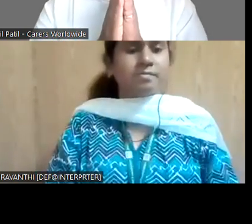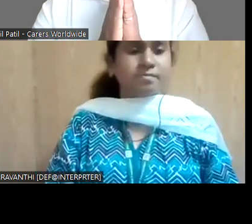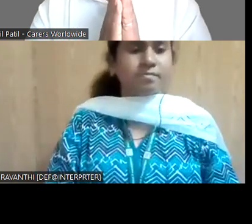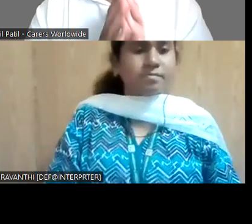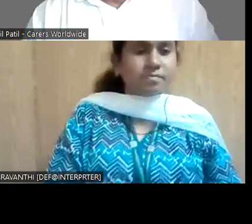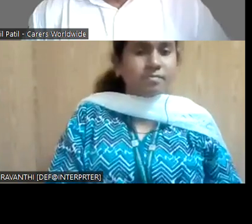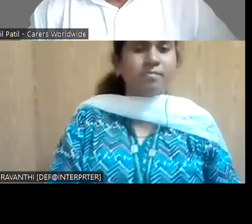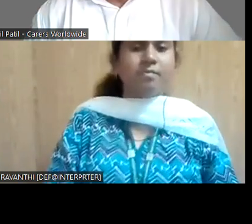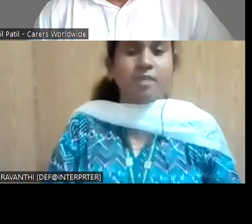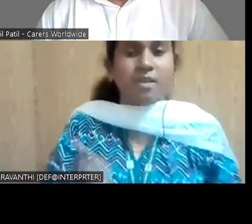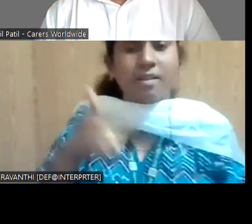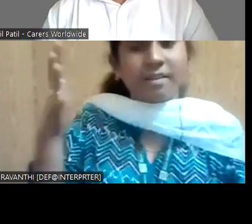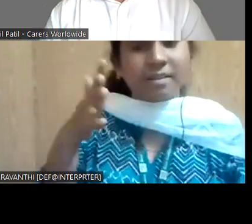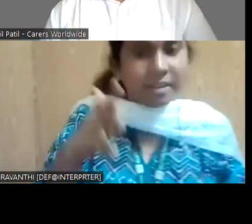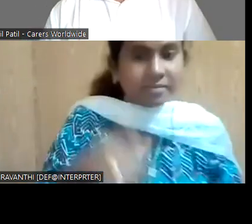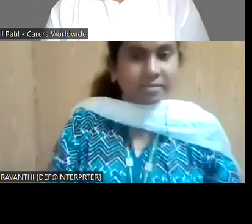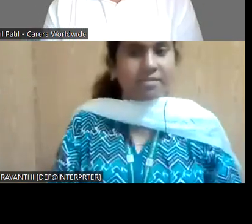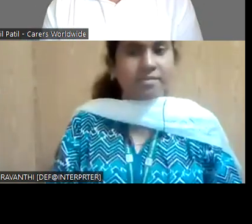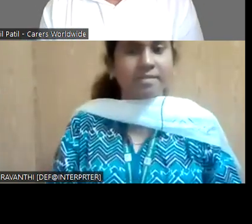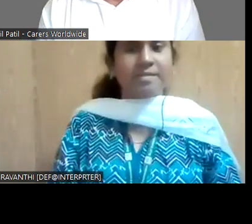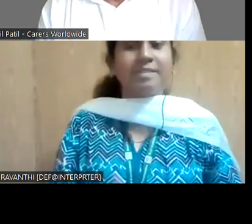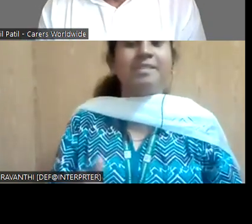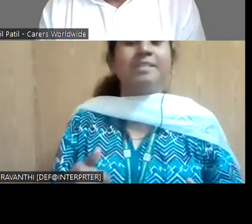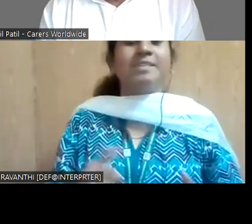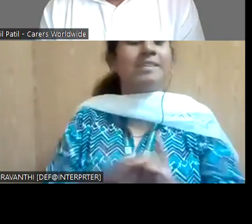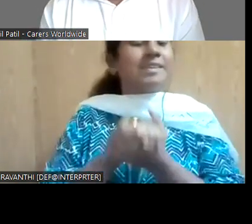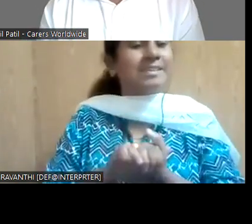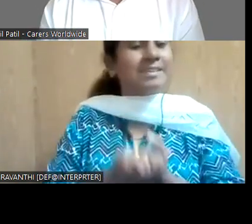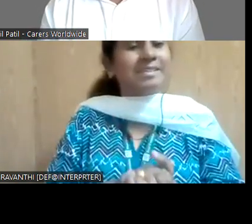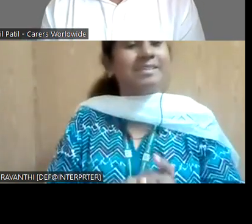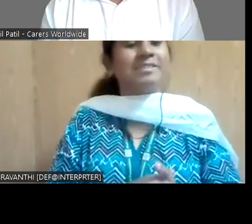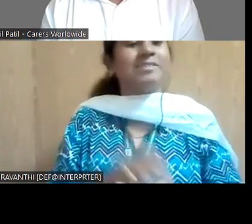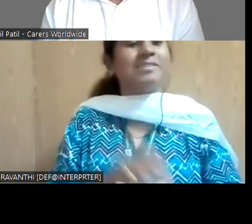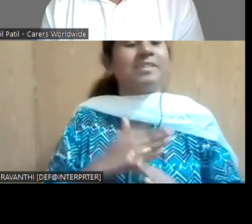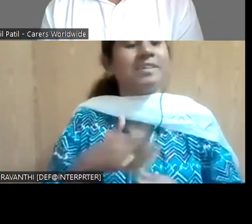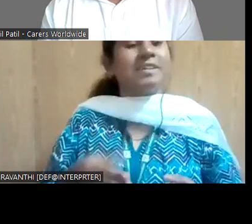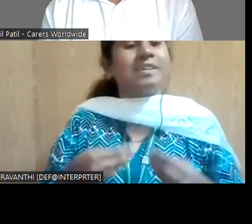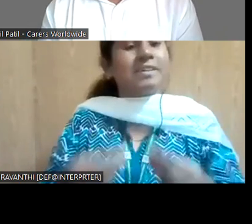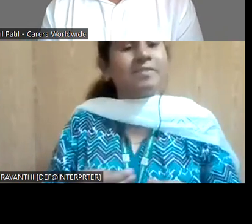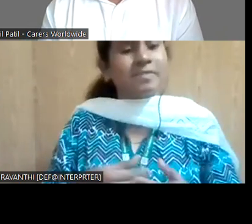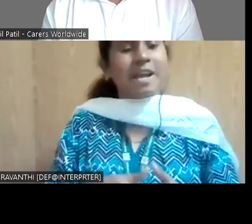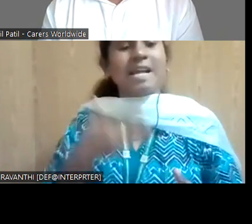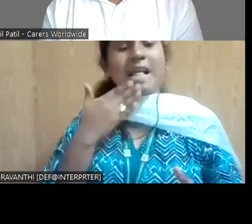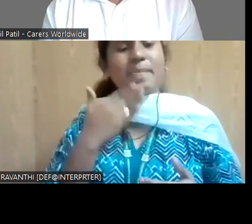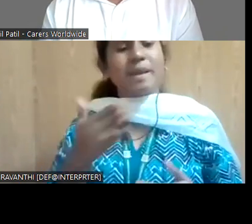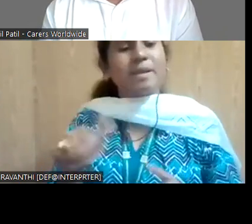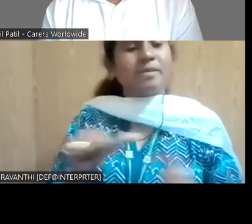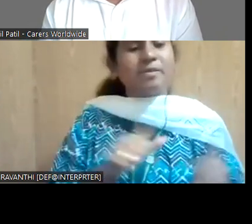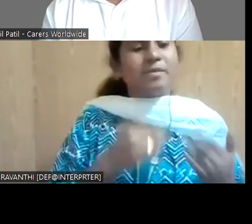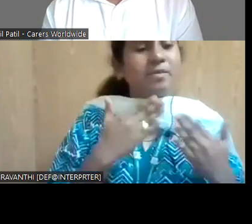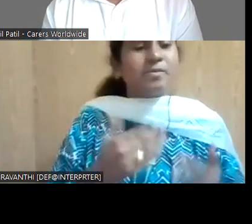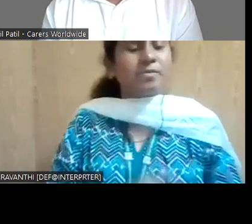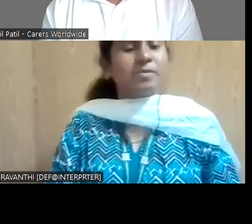Good afternoon and greetings from Carers Worldwide. First of all, thank you so much, Prachi